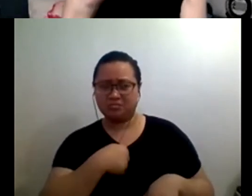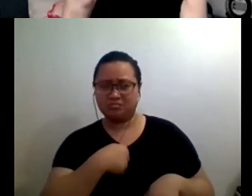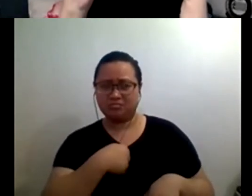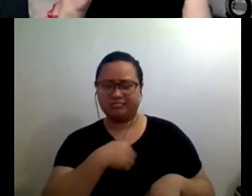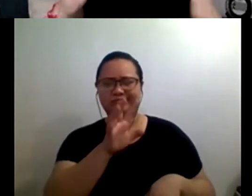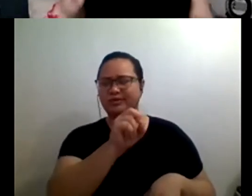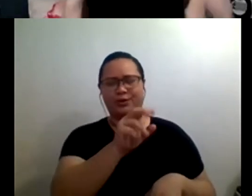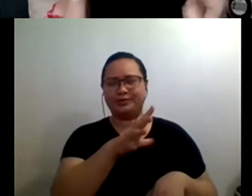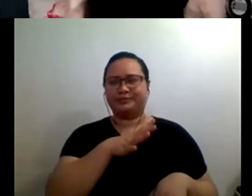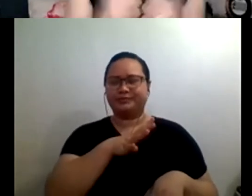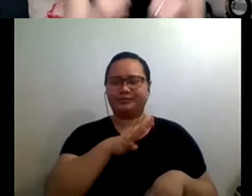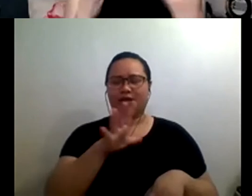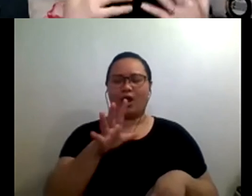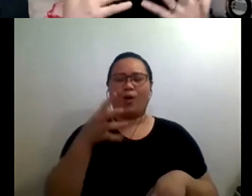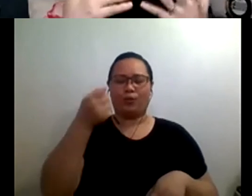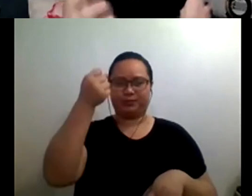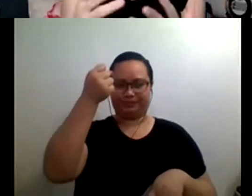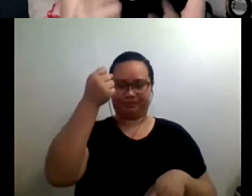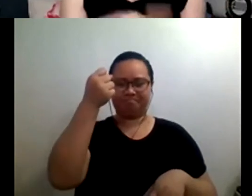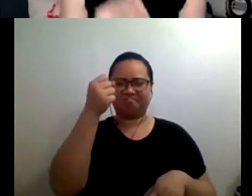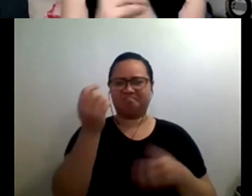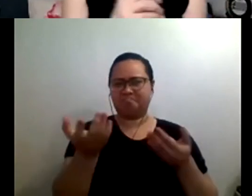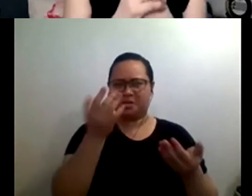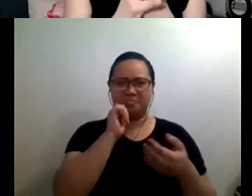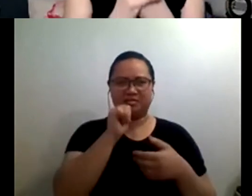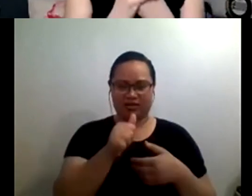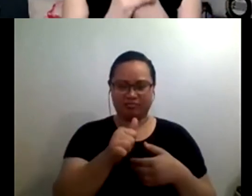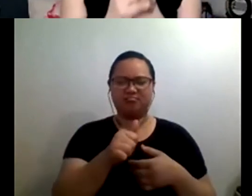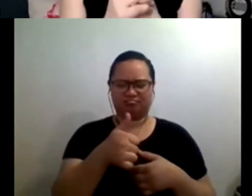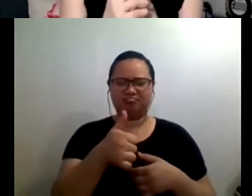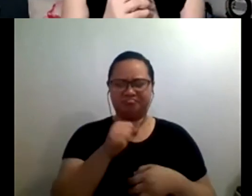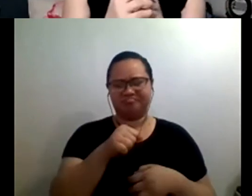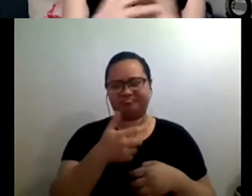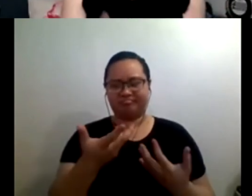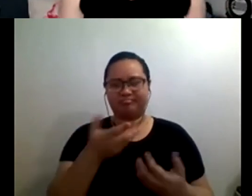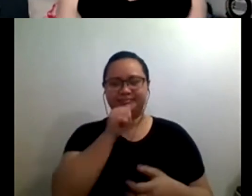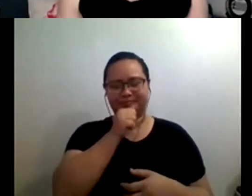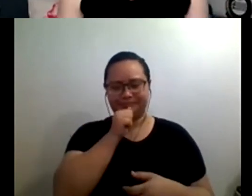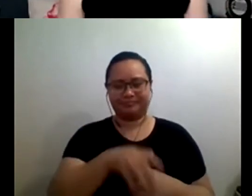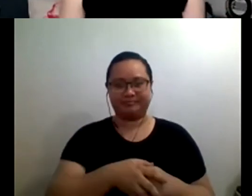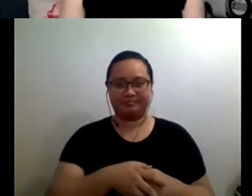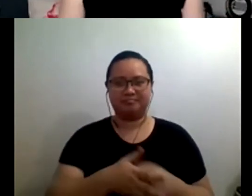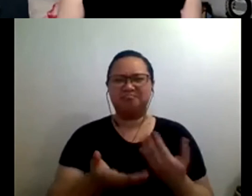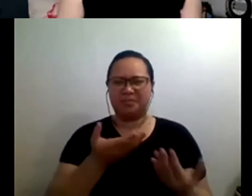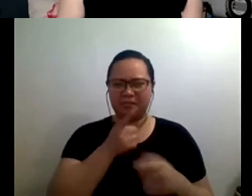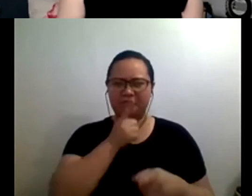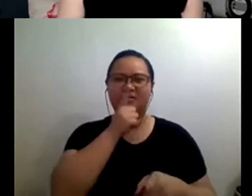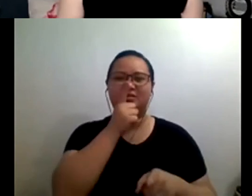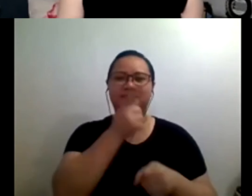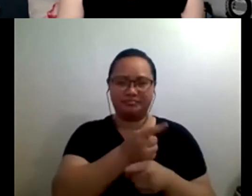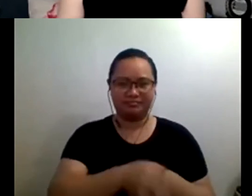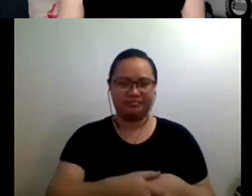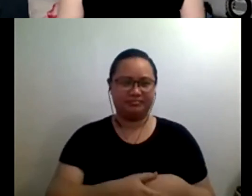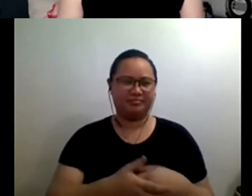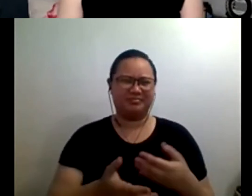sige. You give the person the benefit of the doubt. Malamang totoo yung sinasabi niya. Parang he has not